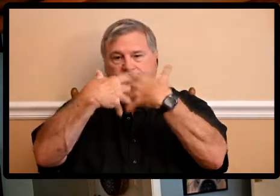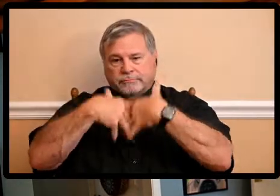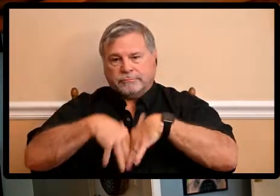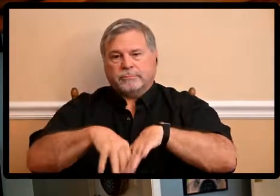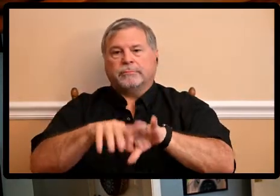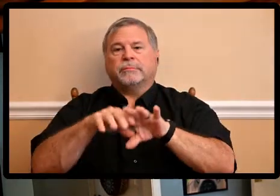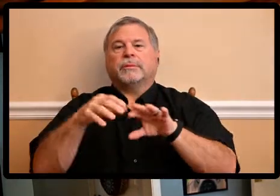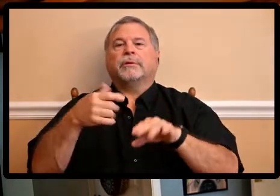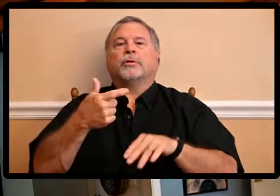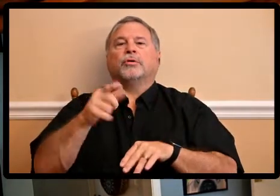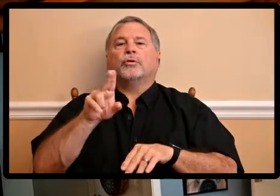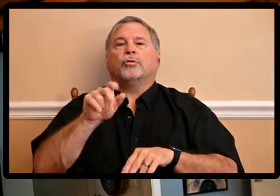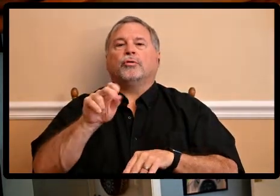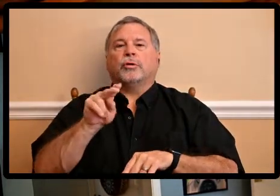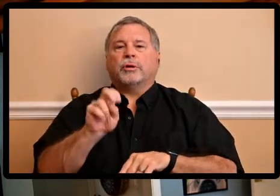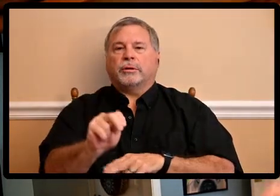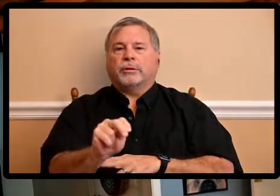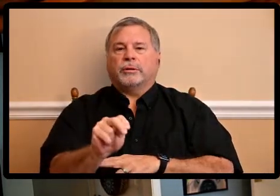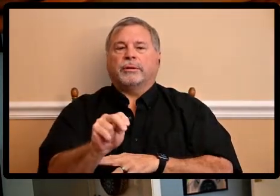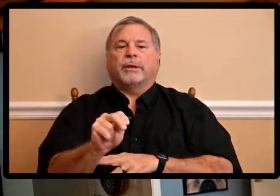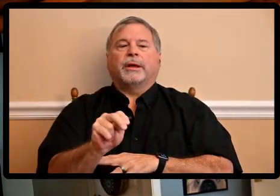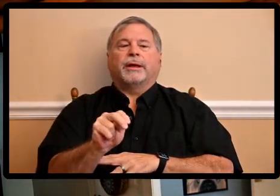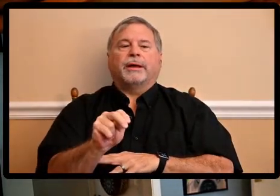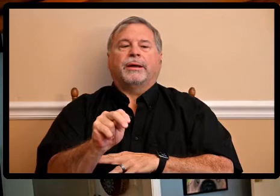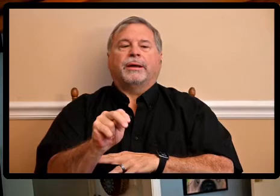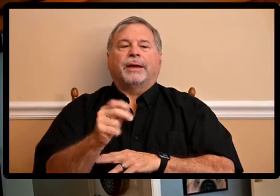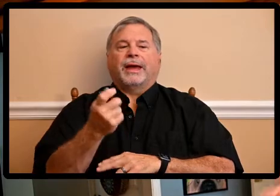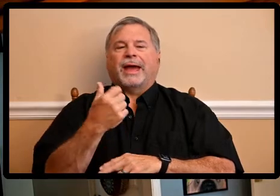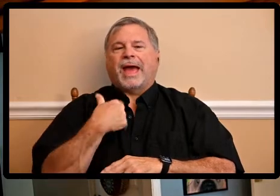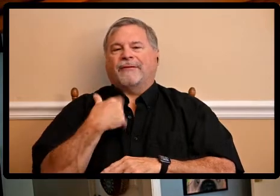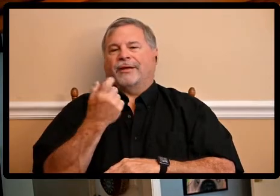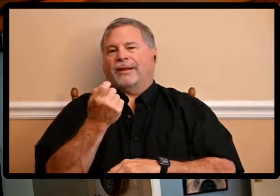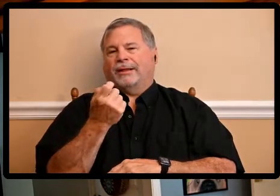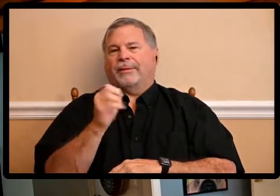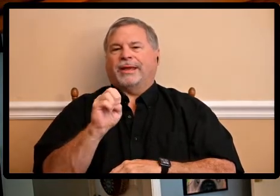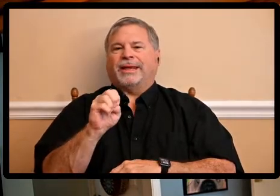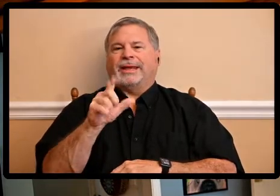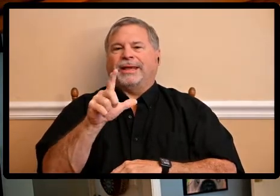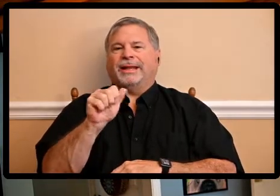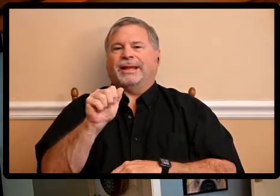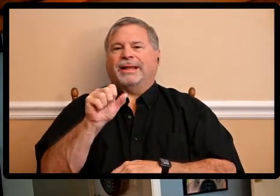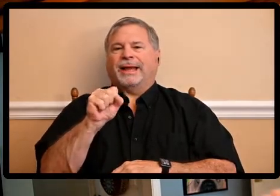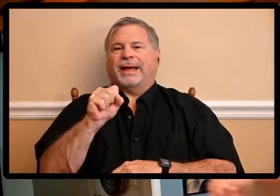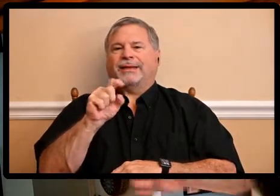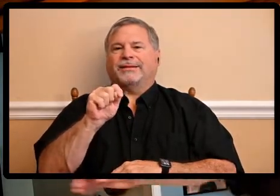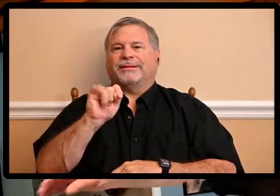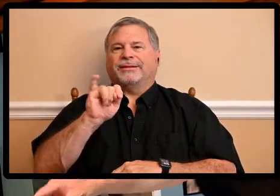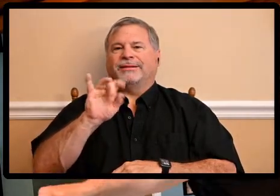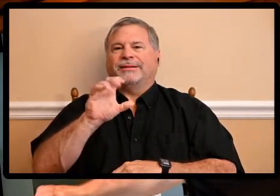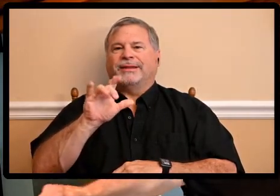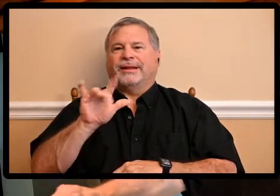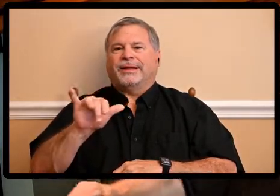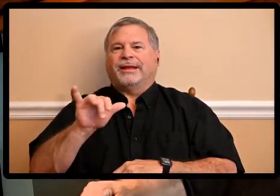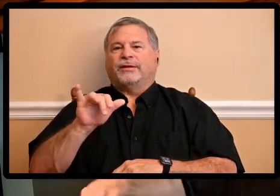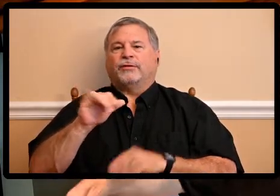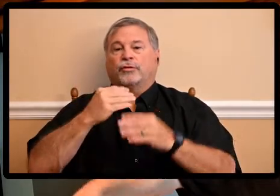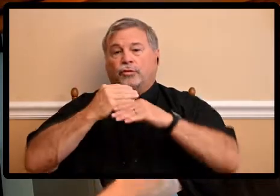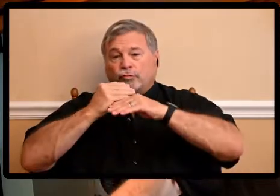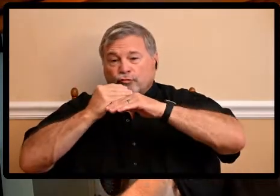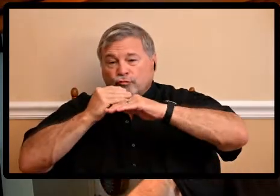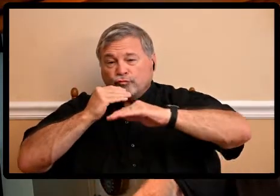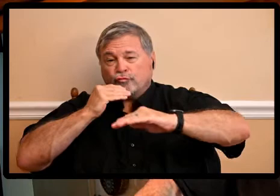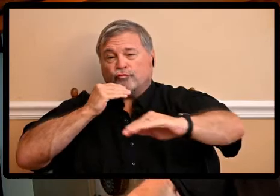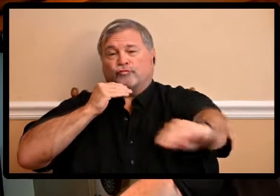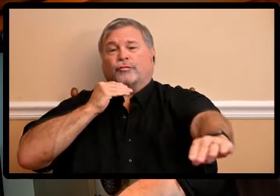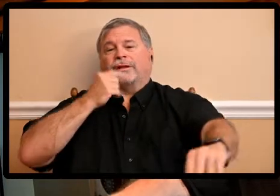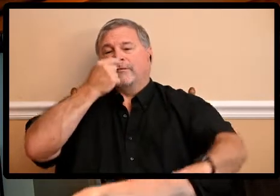dough. We want to be able to have some elasticity so we can stretch this out really, really thinly. Now, what I've got here